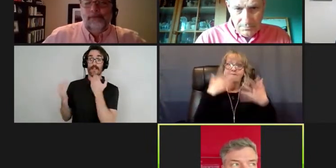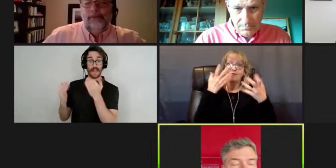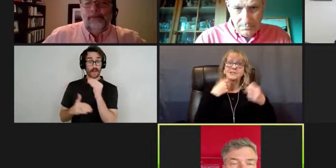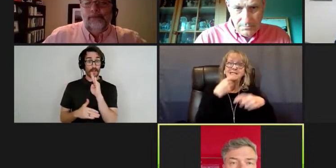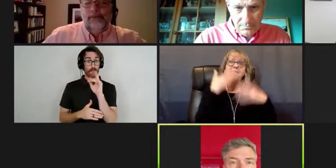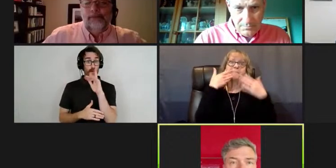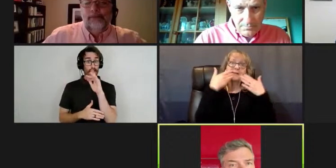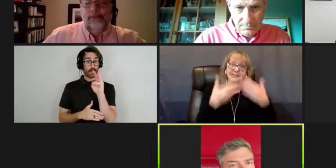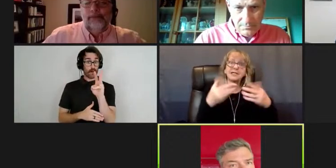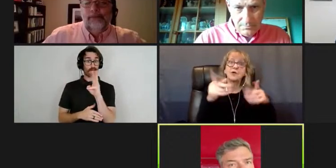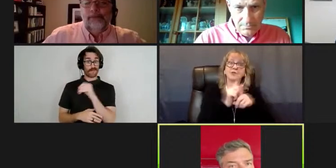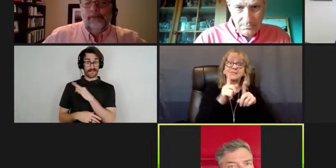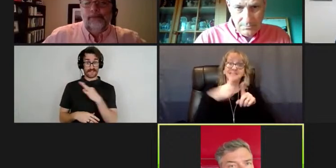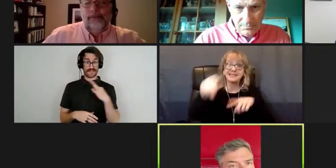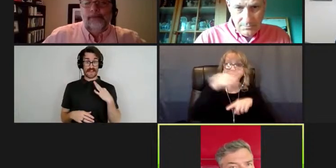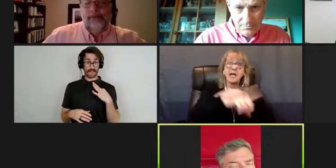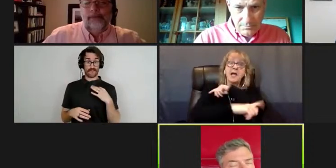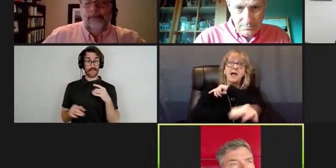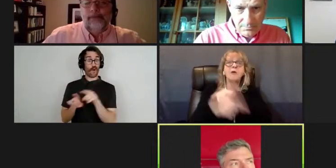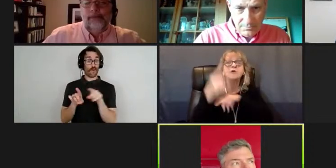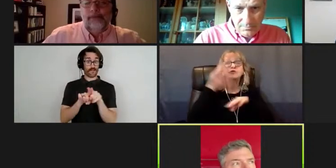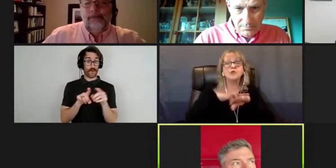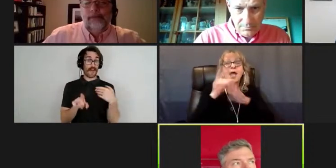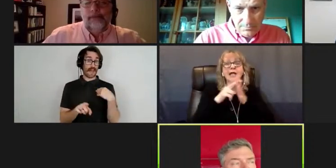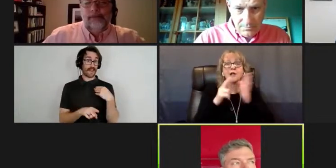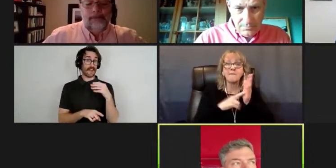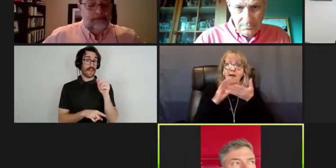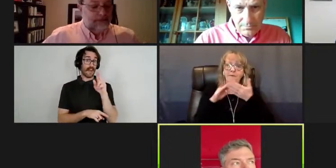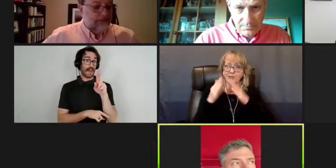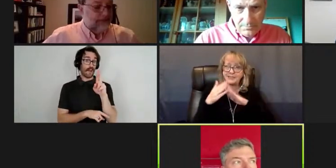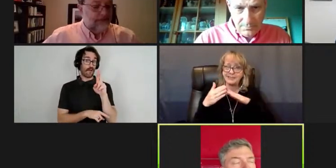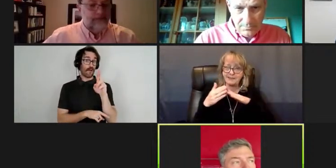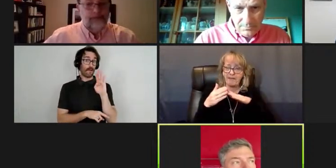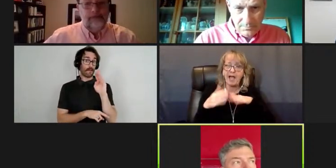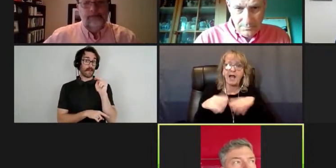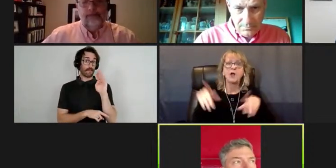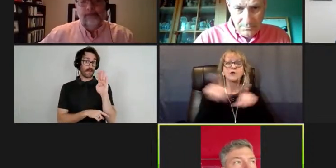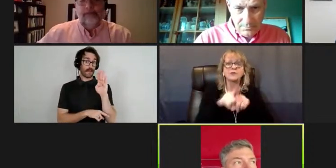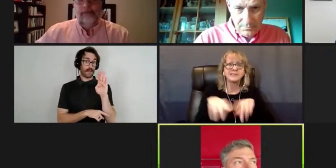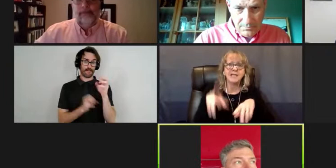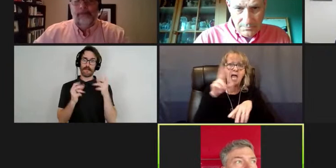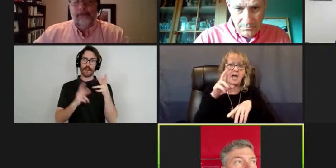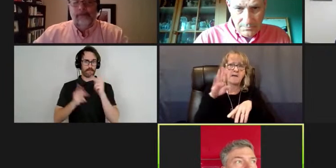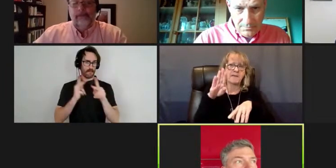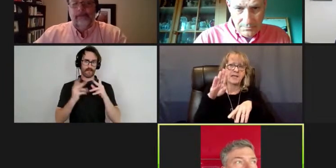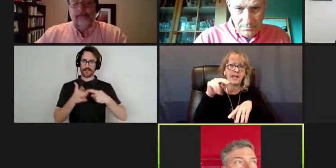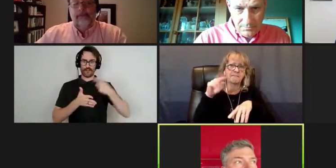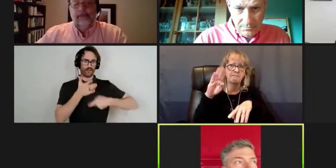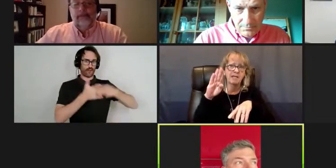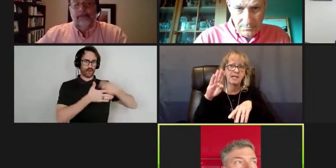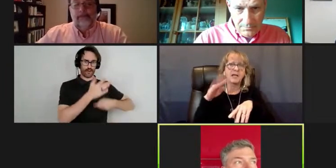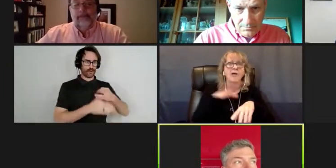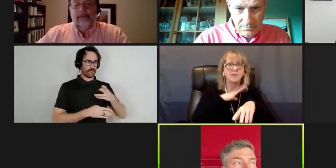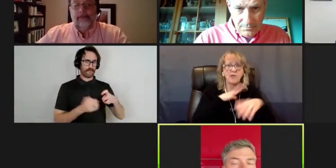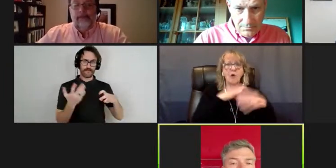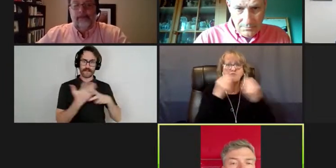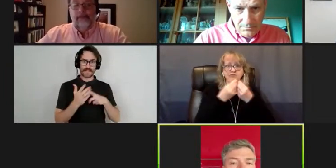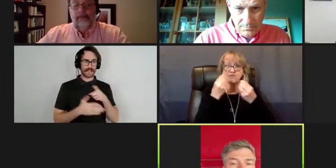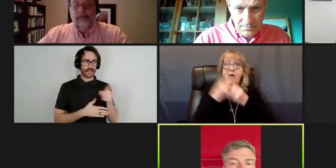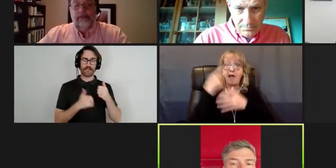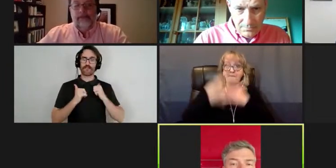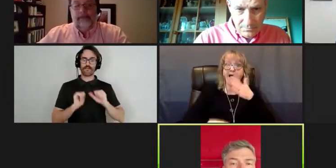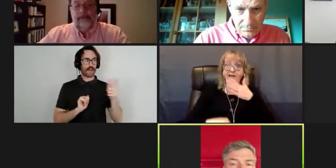that issue, I also had an Airbnb with many people charged, and we're looking at trying to strip